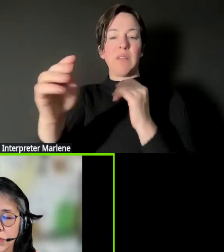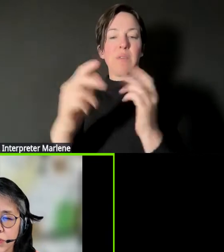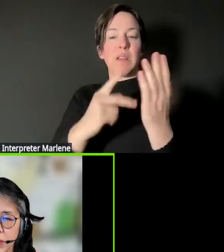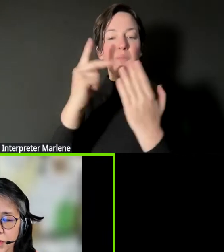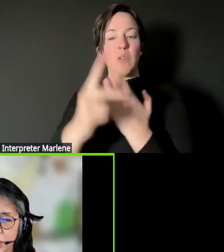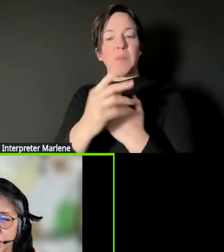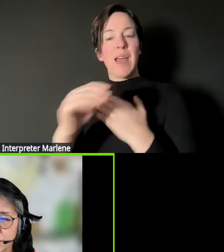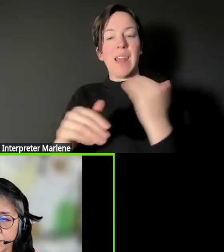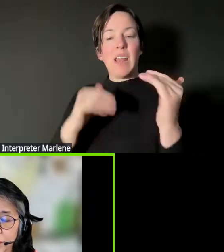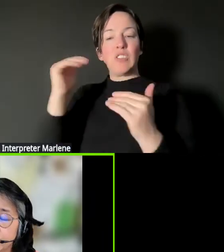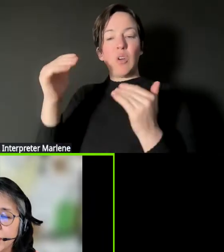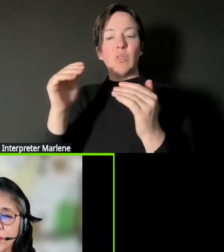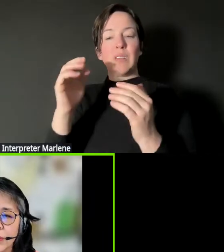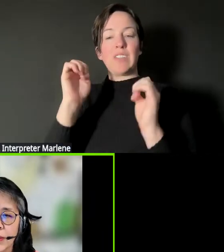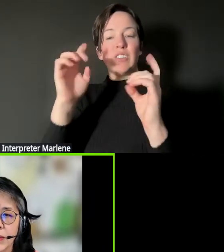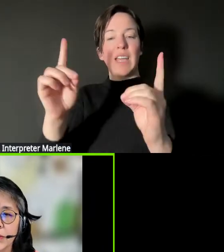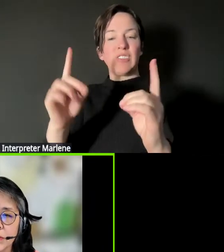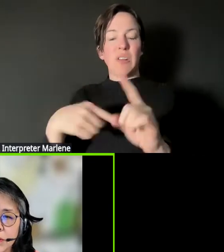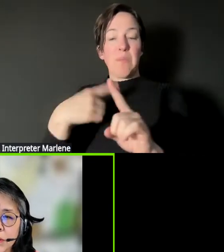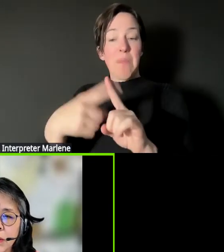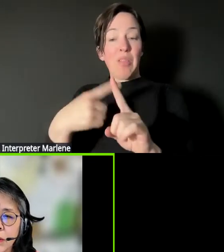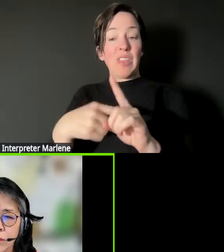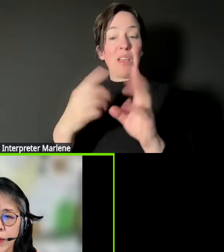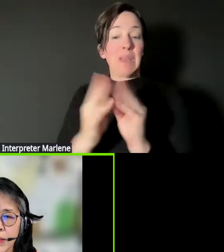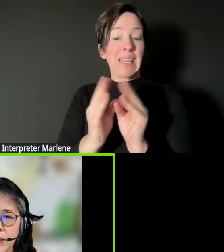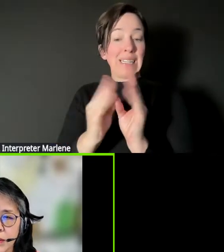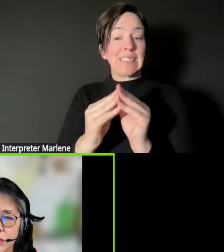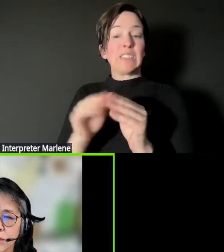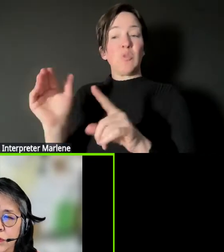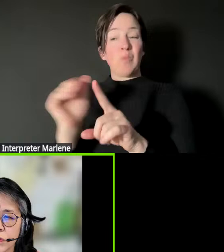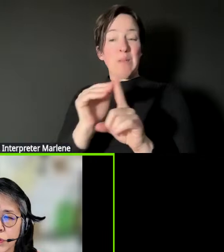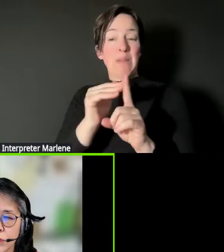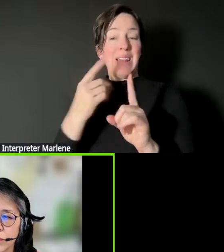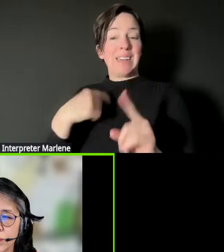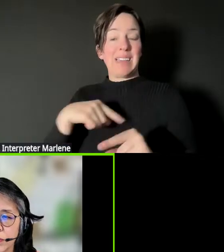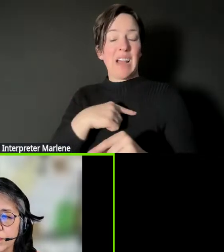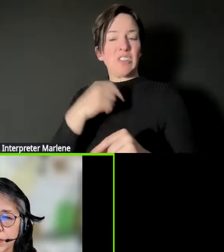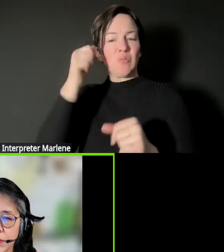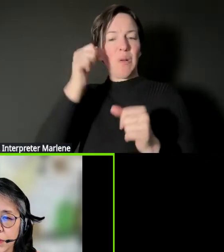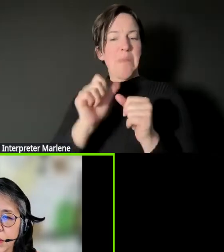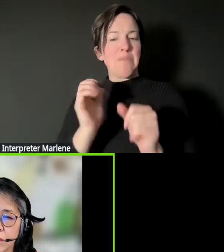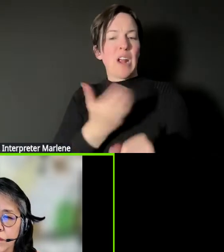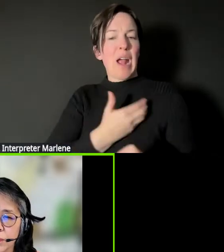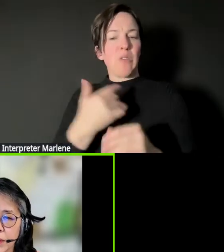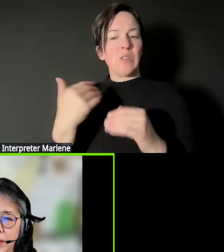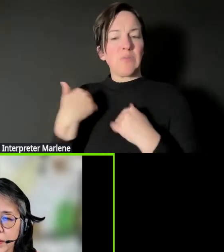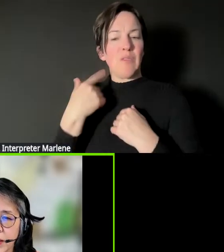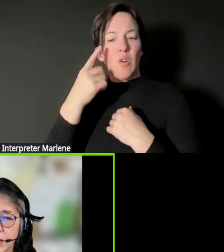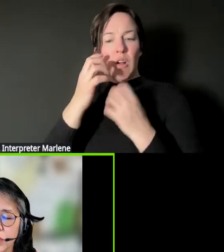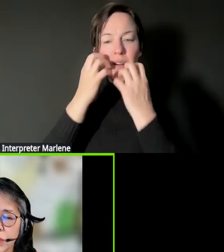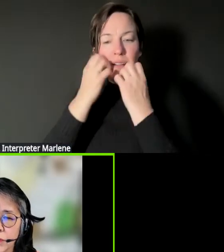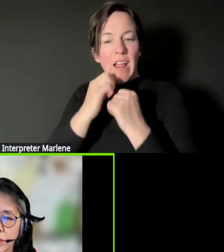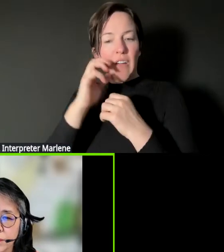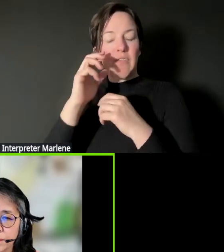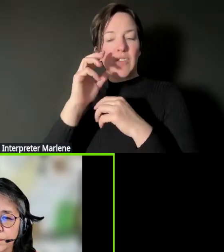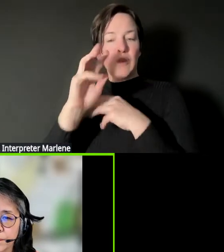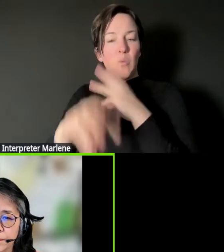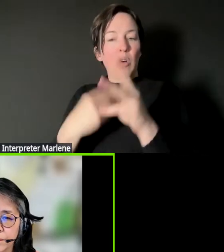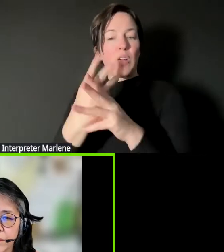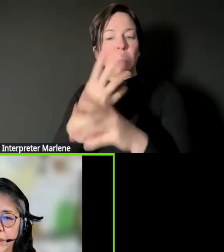adult education. She had monthly meetings, reminding us of our shared responsibility to care for the planet and each other.